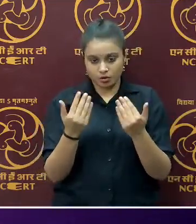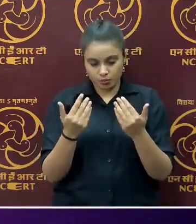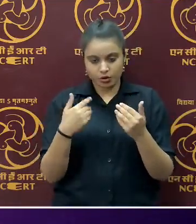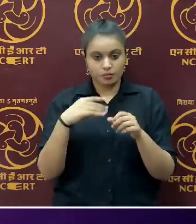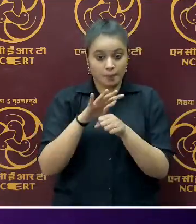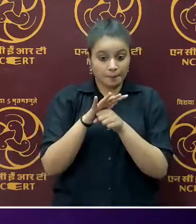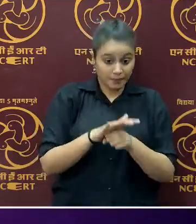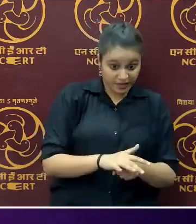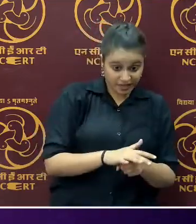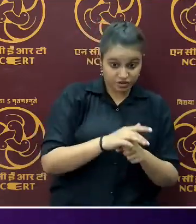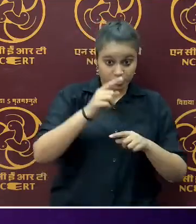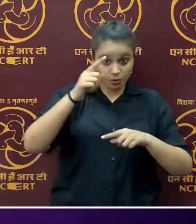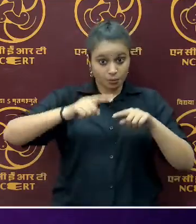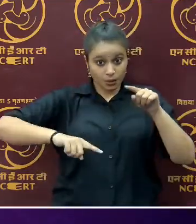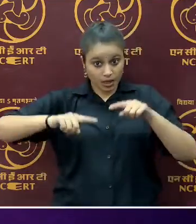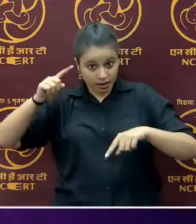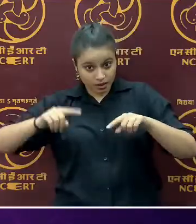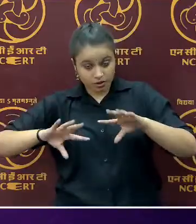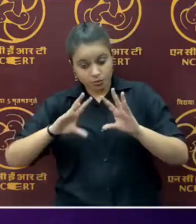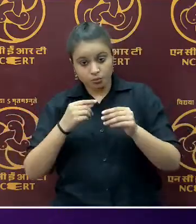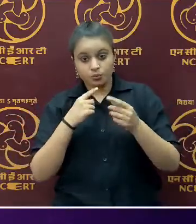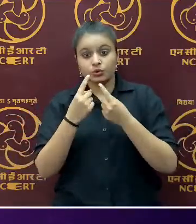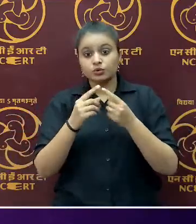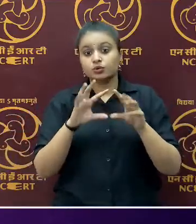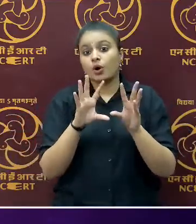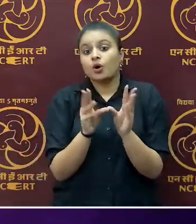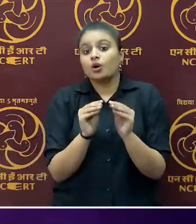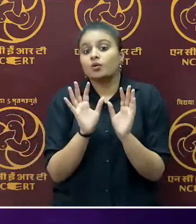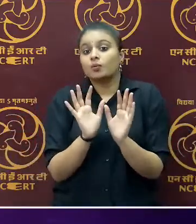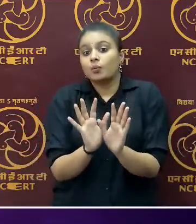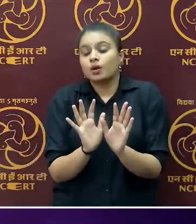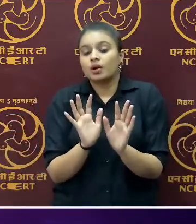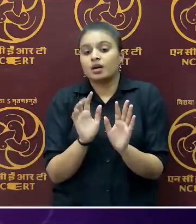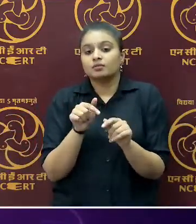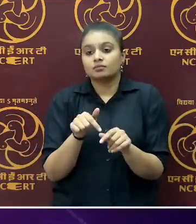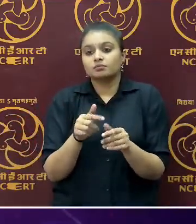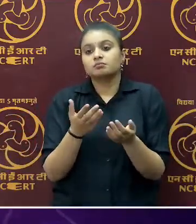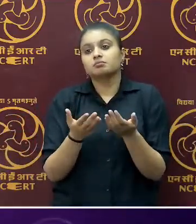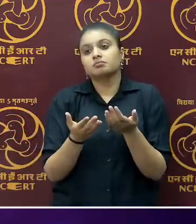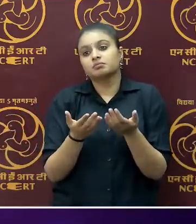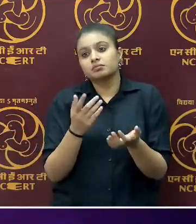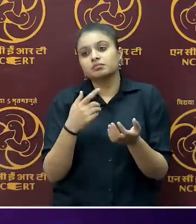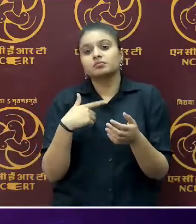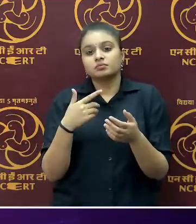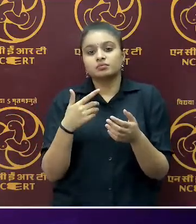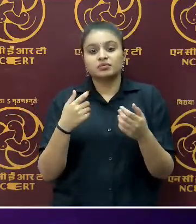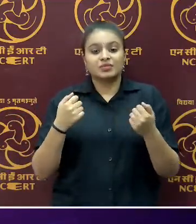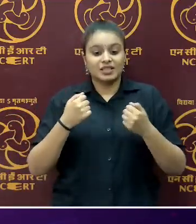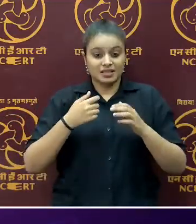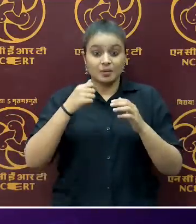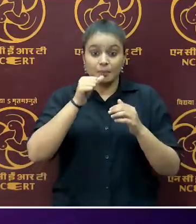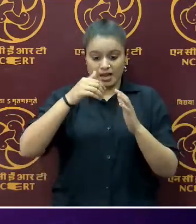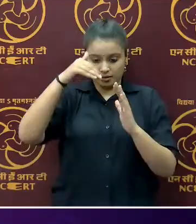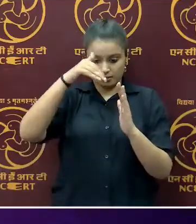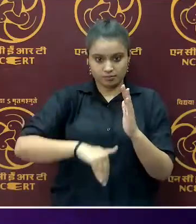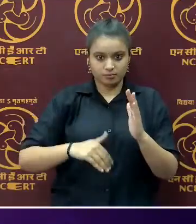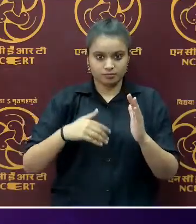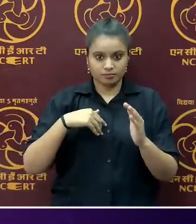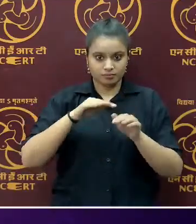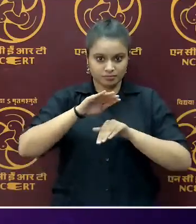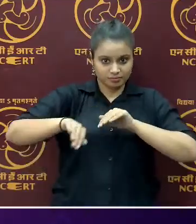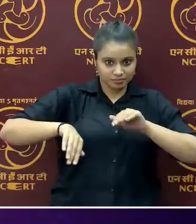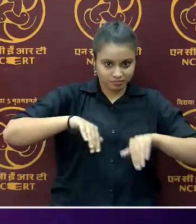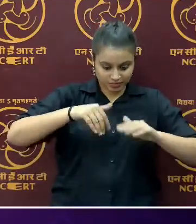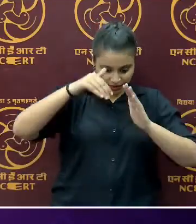pressure variation when we talk of. So there's diving suits also. Divers, they are going